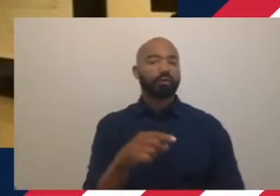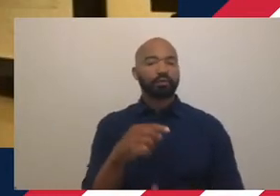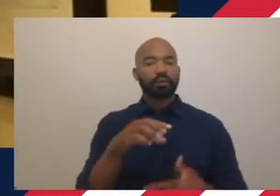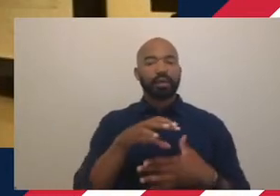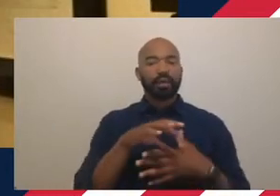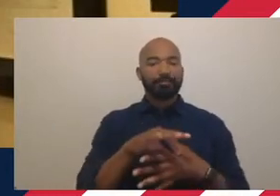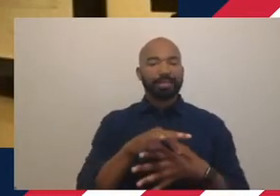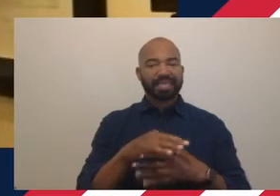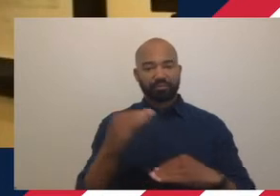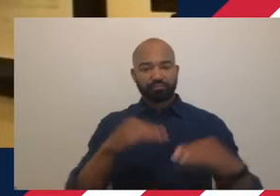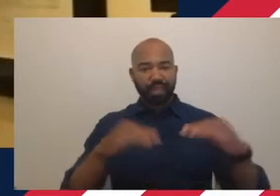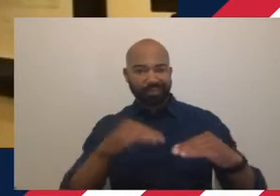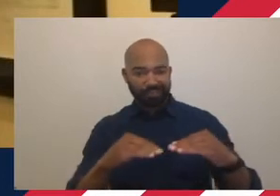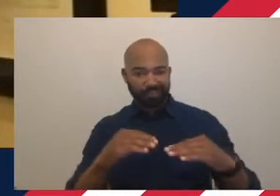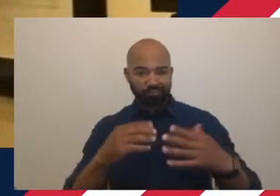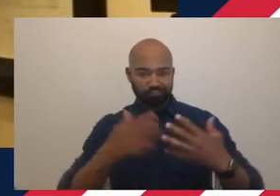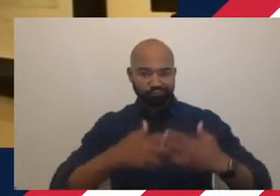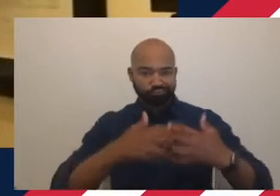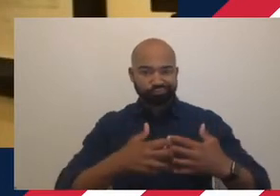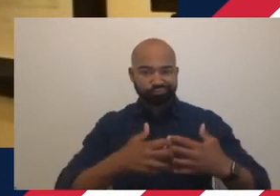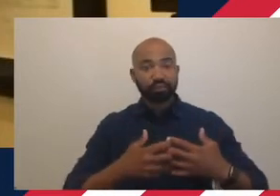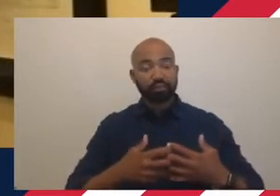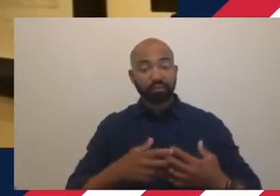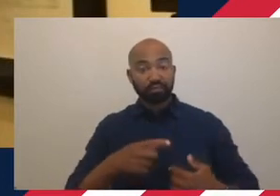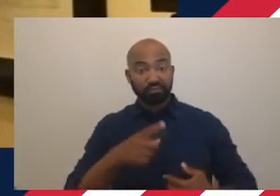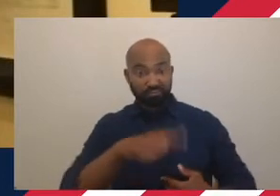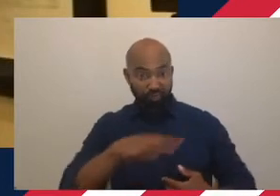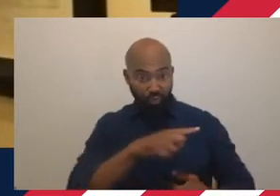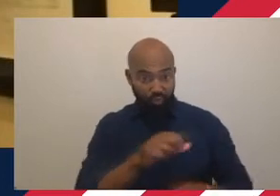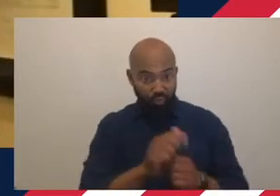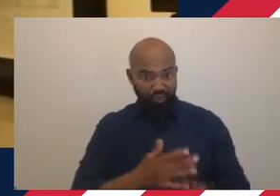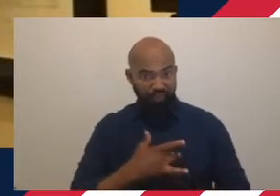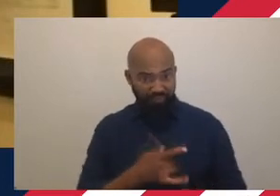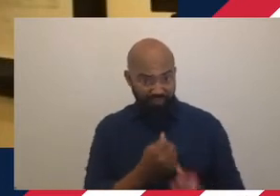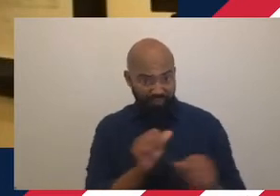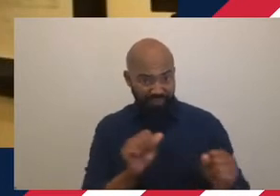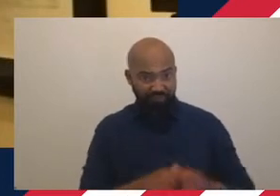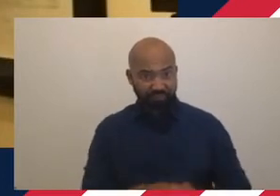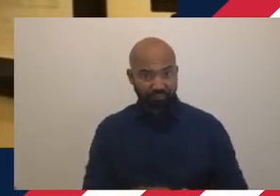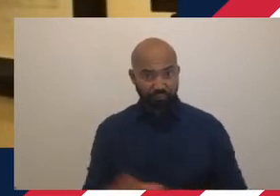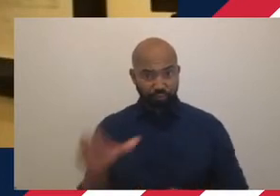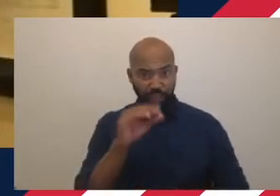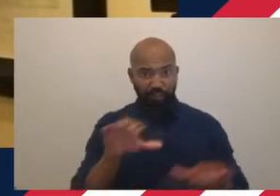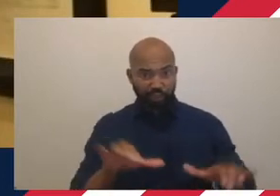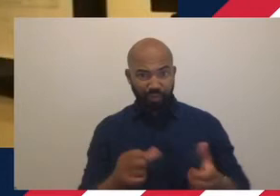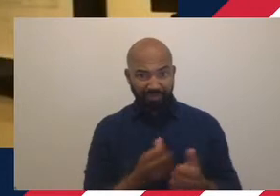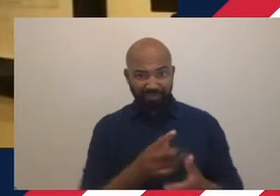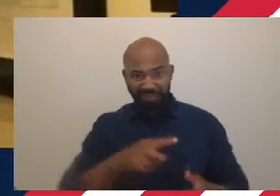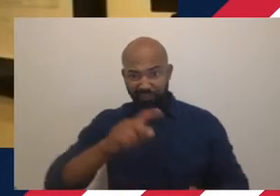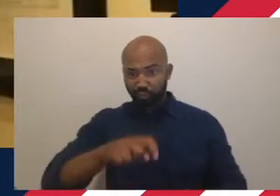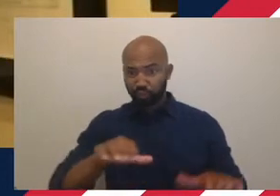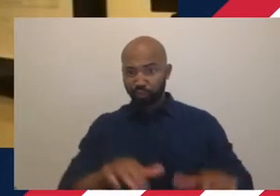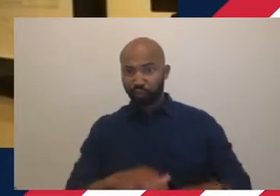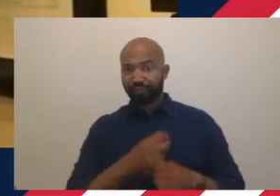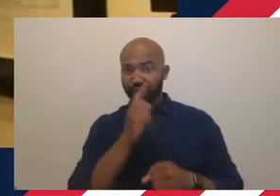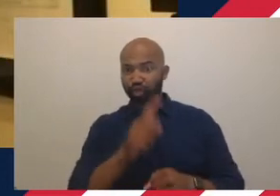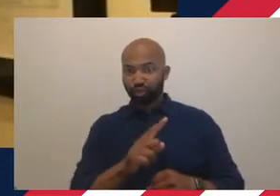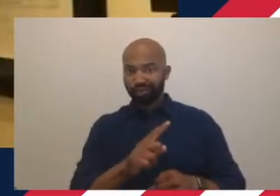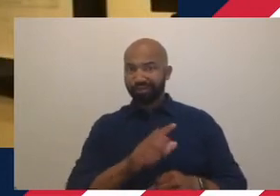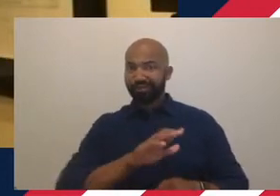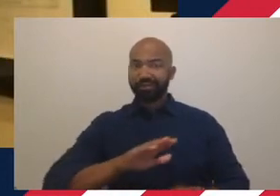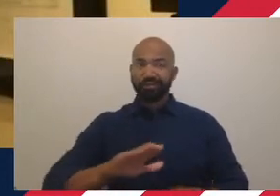they feel that their employer has done everything that needs to be done and has taken steps to ensure their